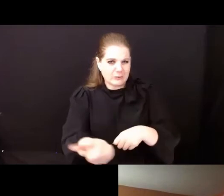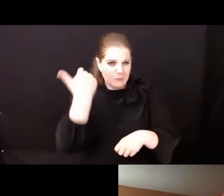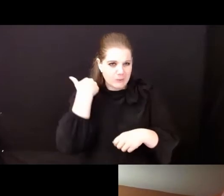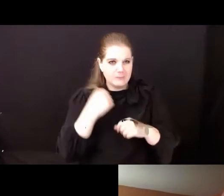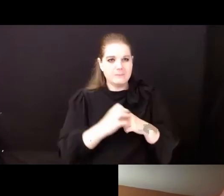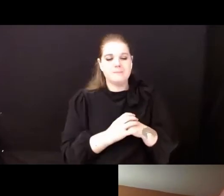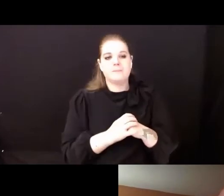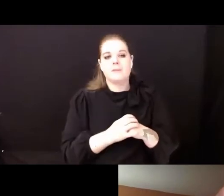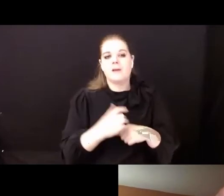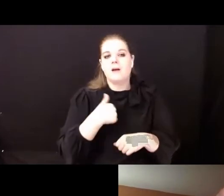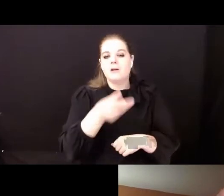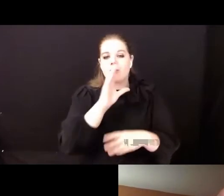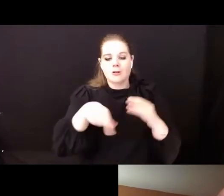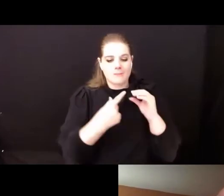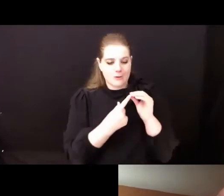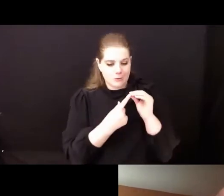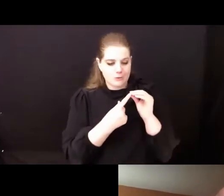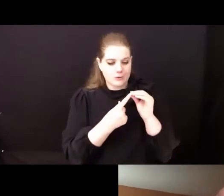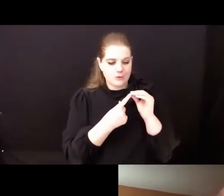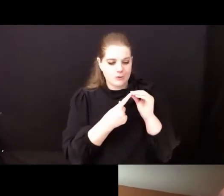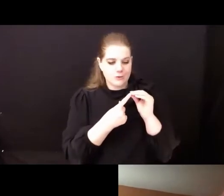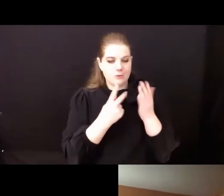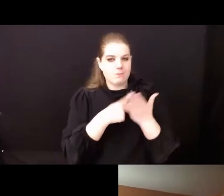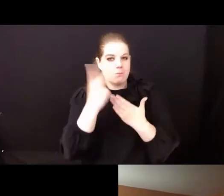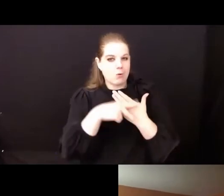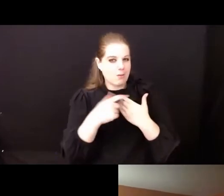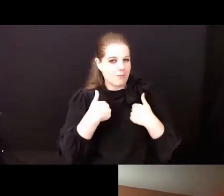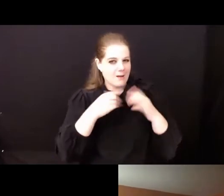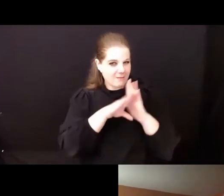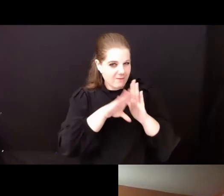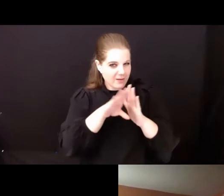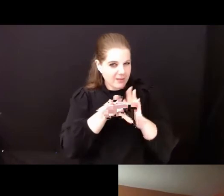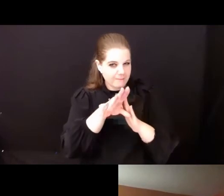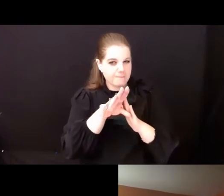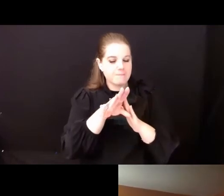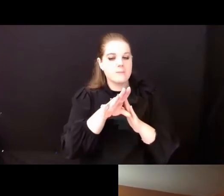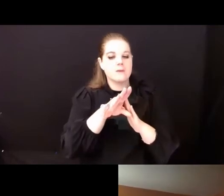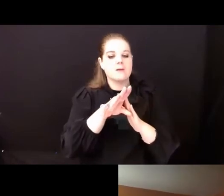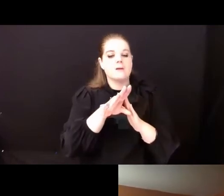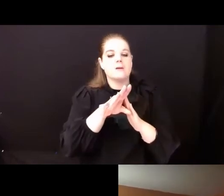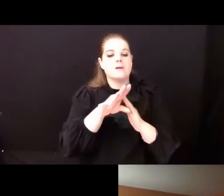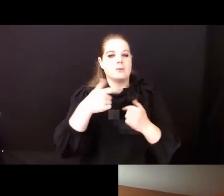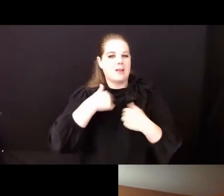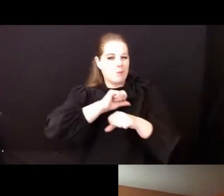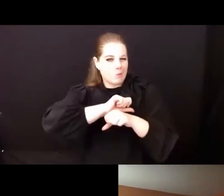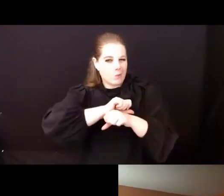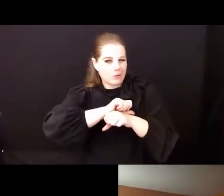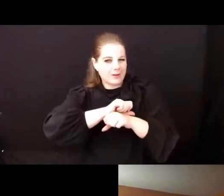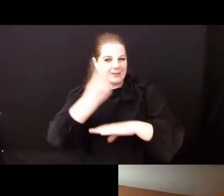talked about the program I had developed when I worked at a day program for adults